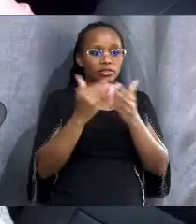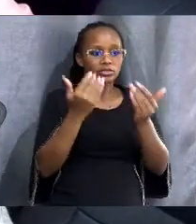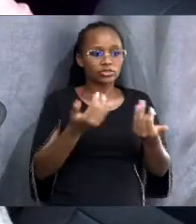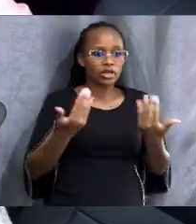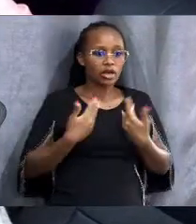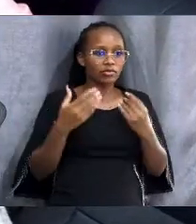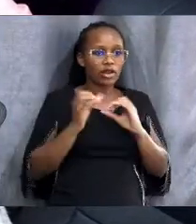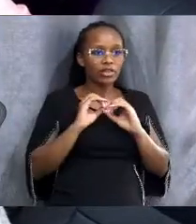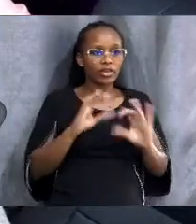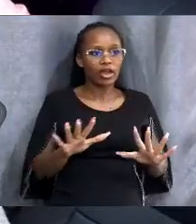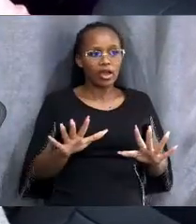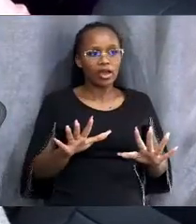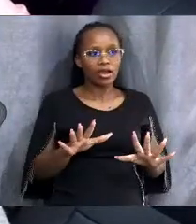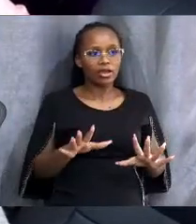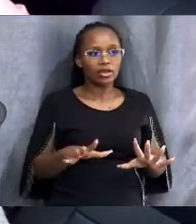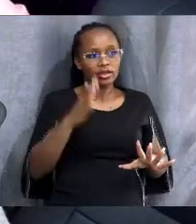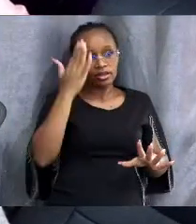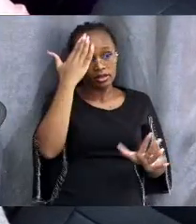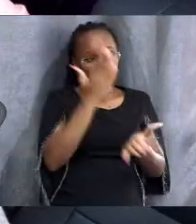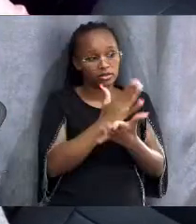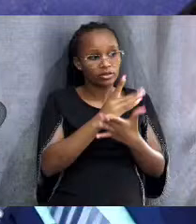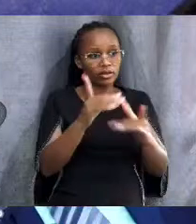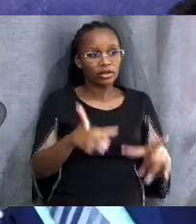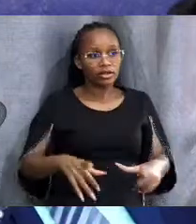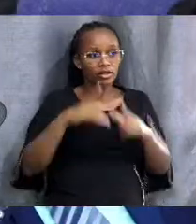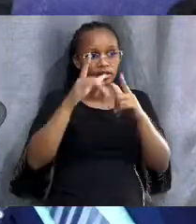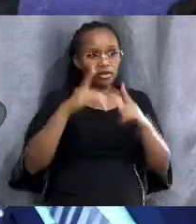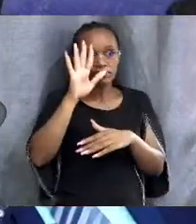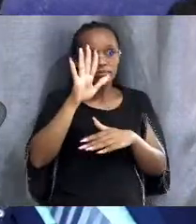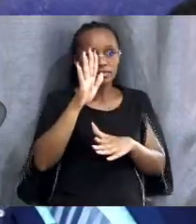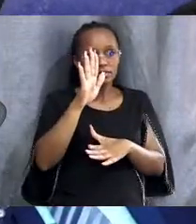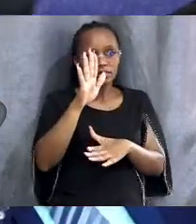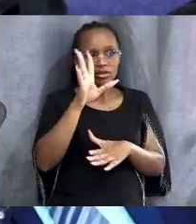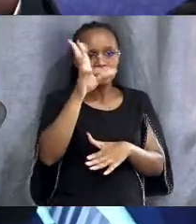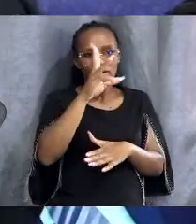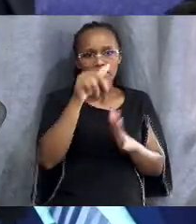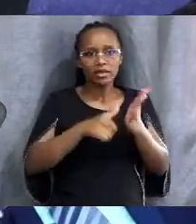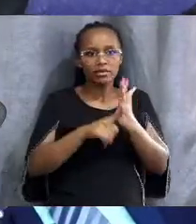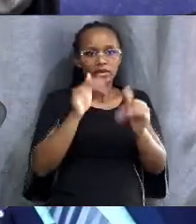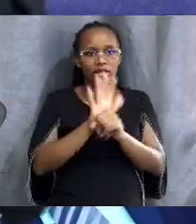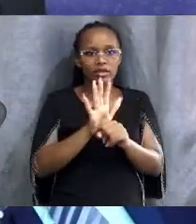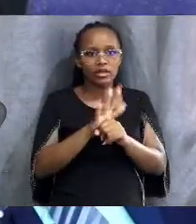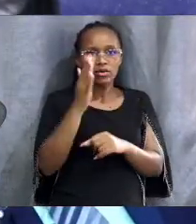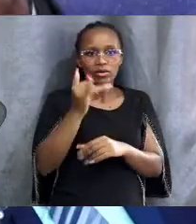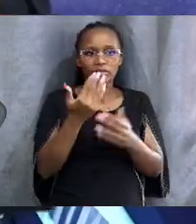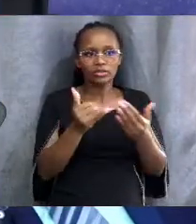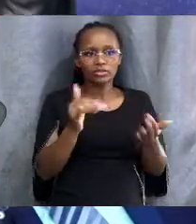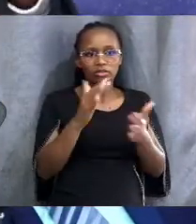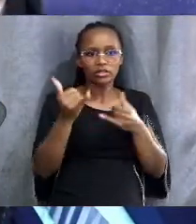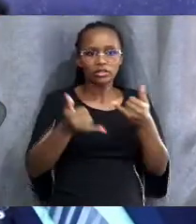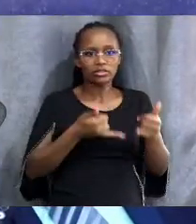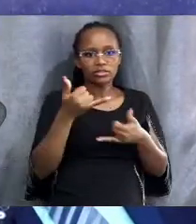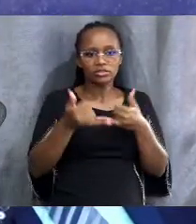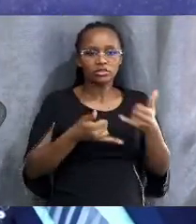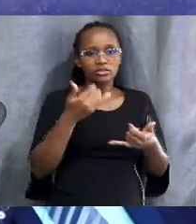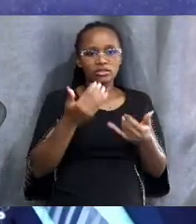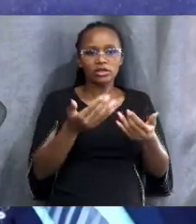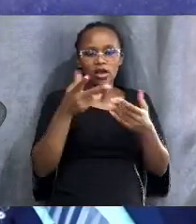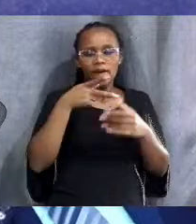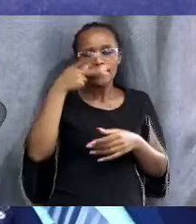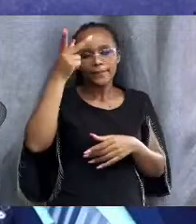ciana ne joe muturire ucio wa tugakorwo wi muritu muno tondu ciana ni gikeno gya ciari